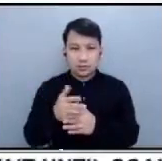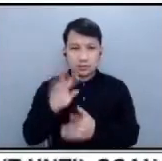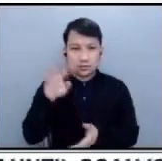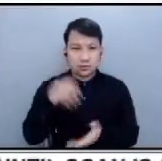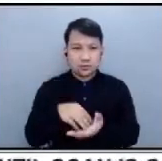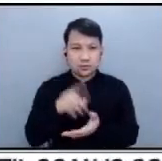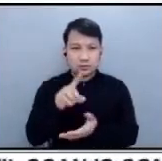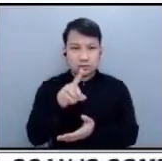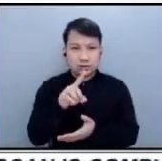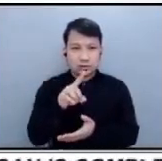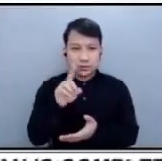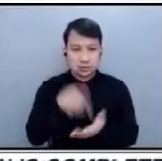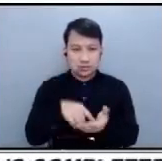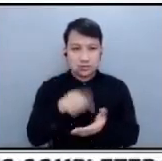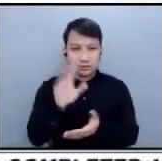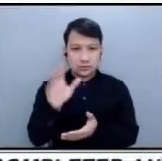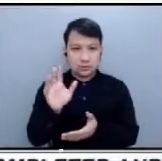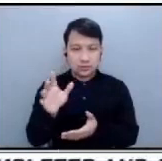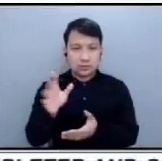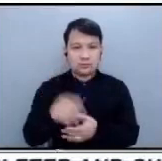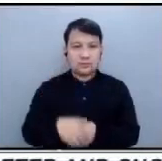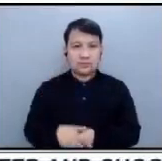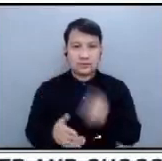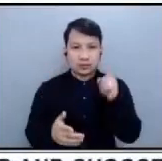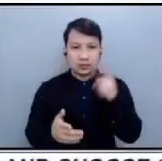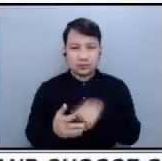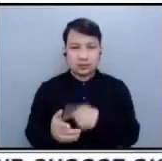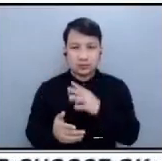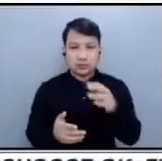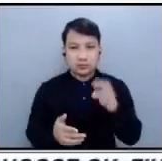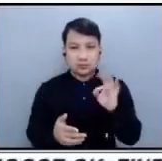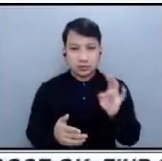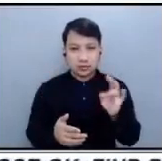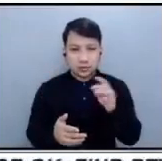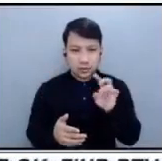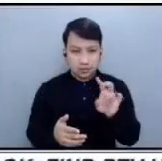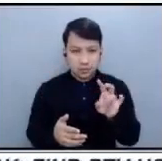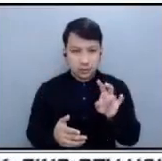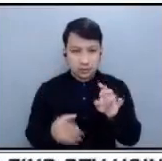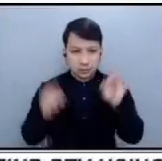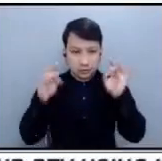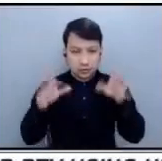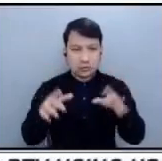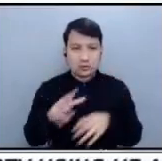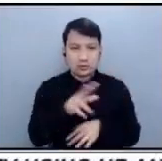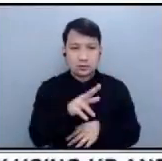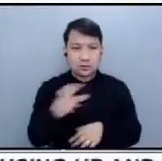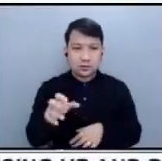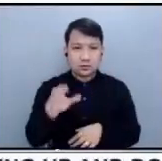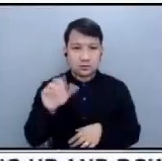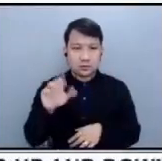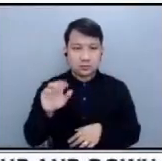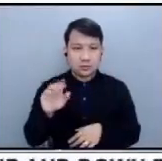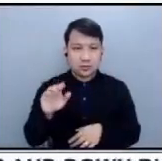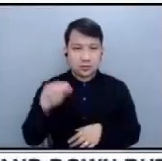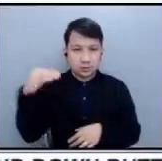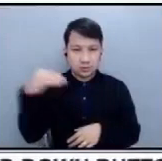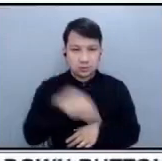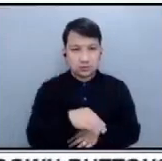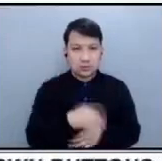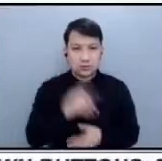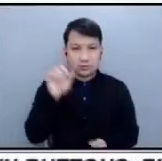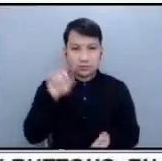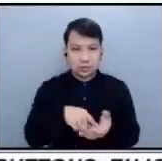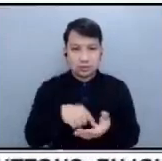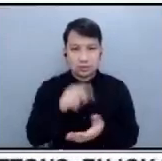fifty asymptomatic one thousand four hundred forty seven and severe at three hundred fifteen and critical twelve thousand eight hundred